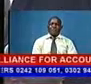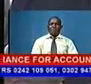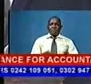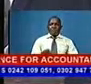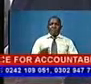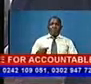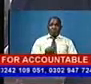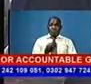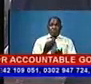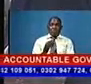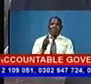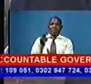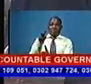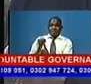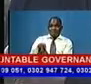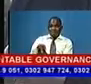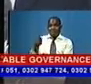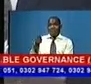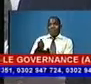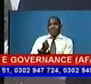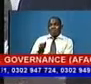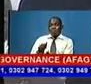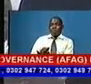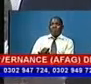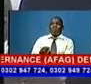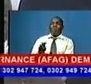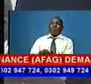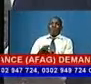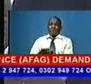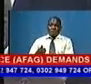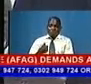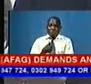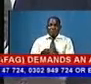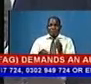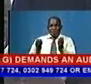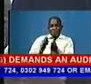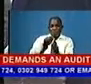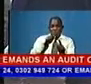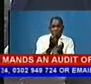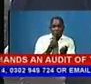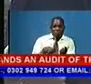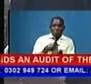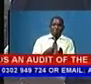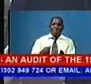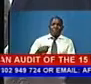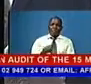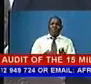and we wish to turn that through the witness. We have indicated the change in categorization.